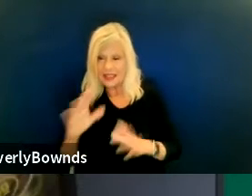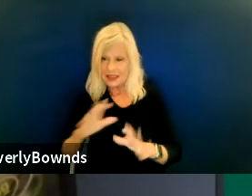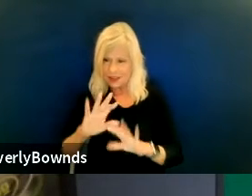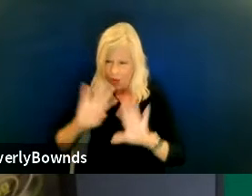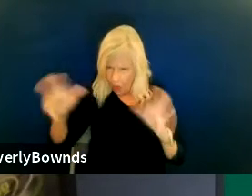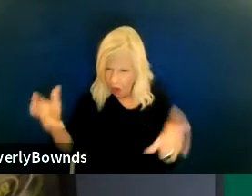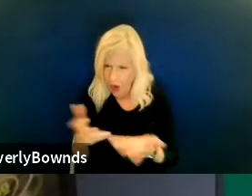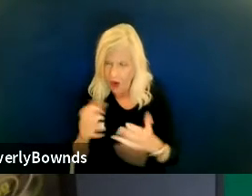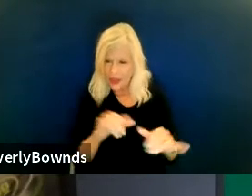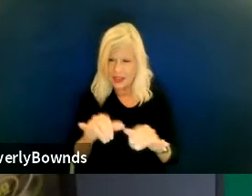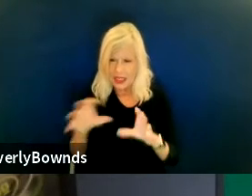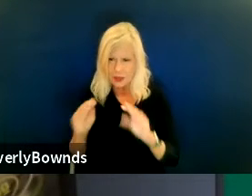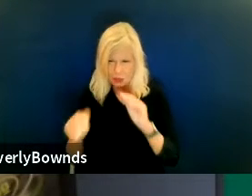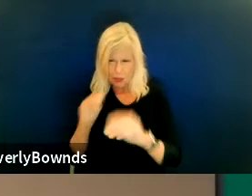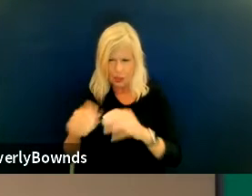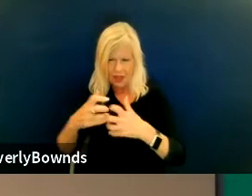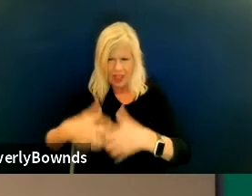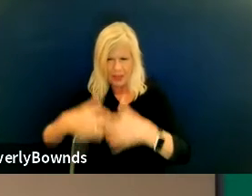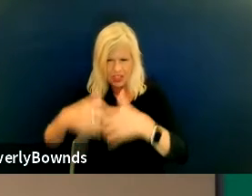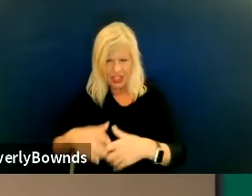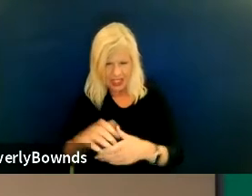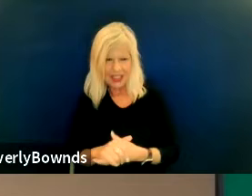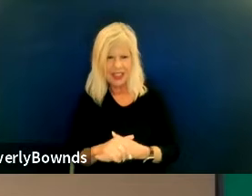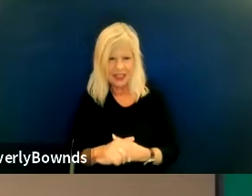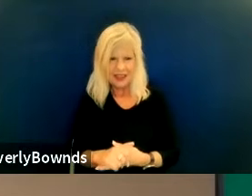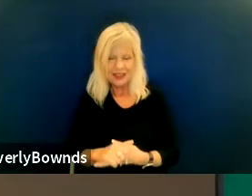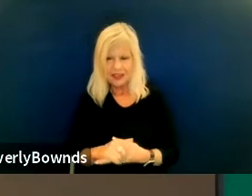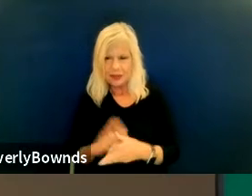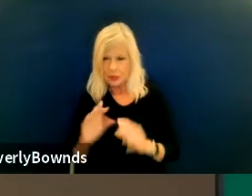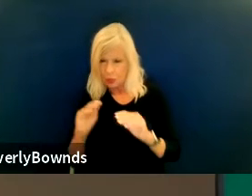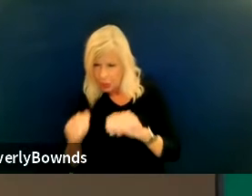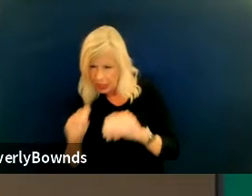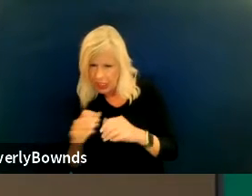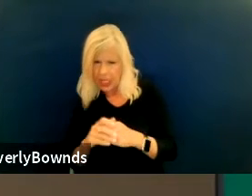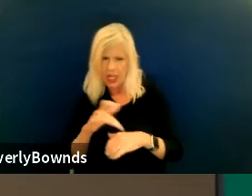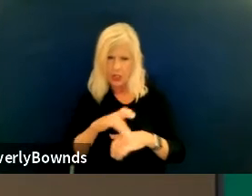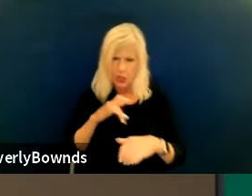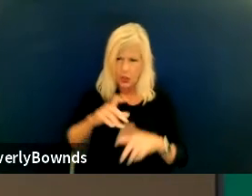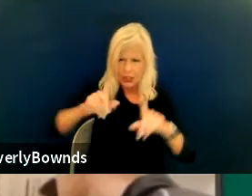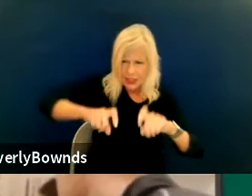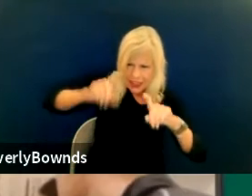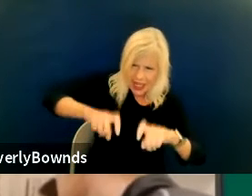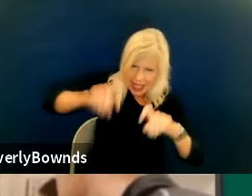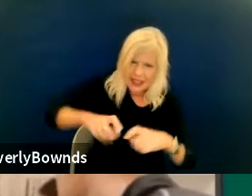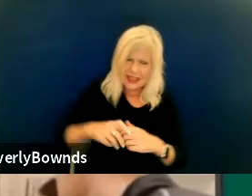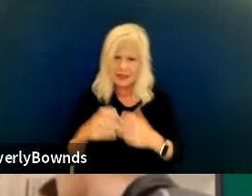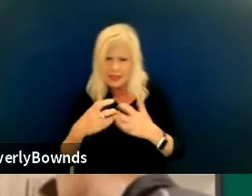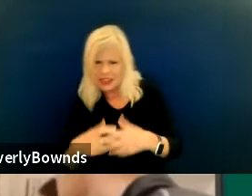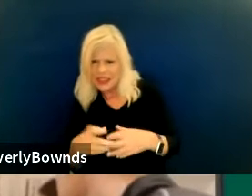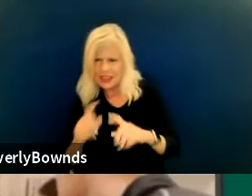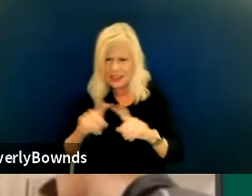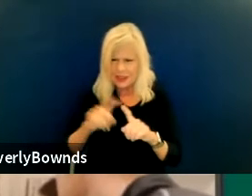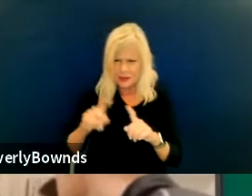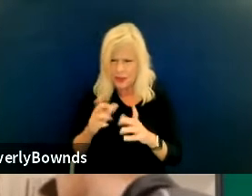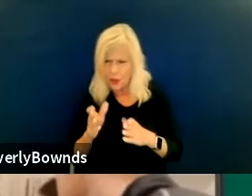develop. This is when we were infusing those and developing early prototypes that you see here and exploring different ways of doing it. We took it on tour,